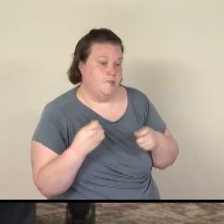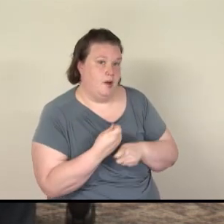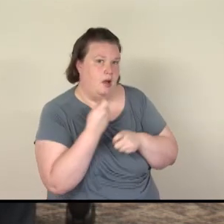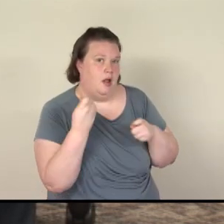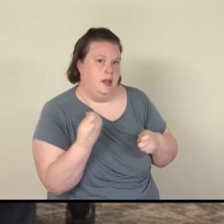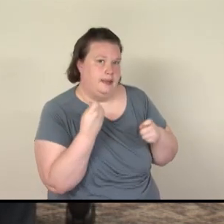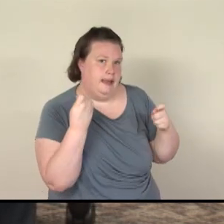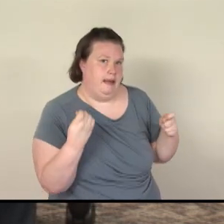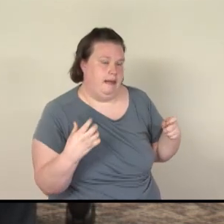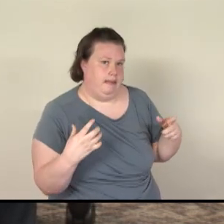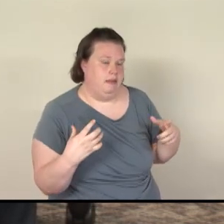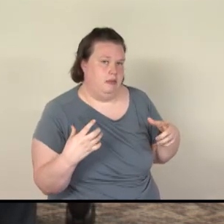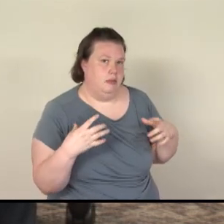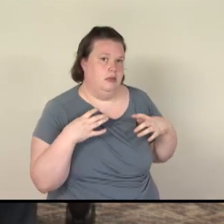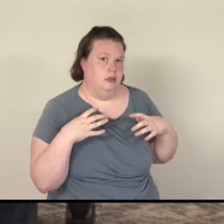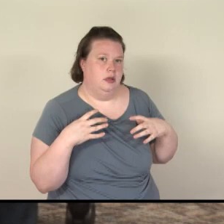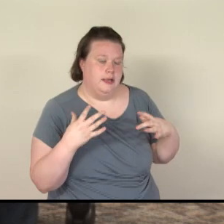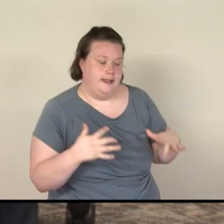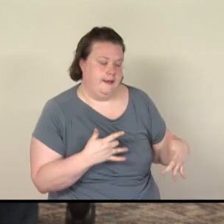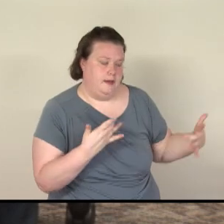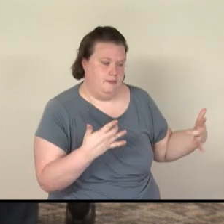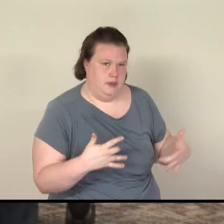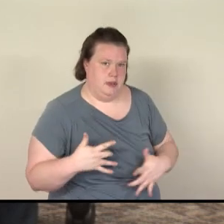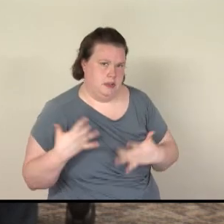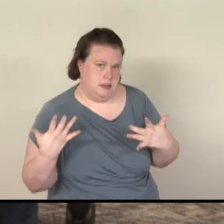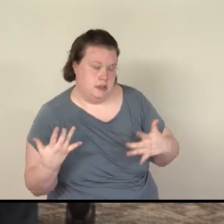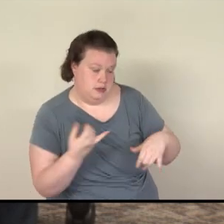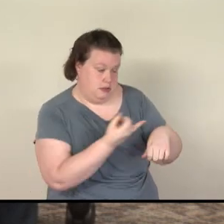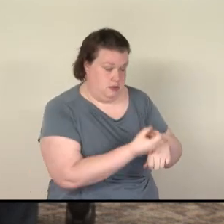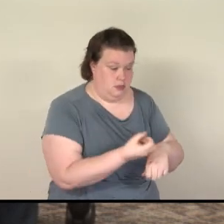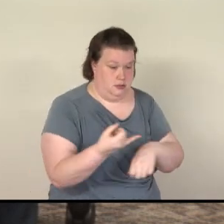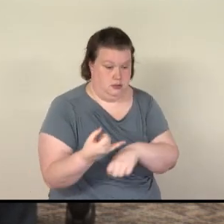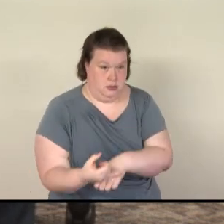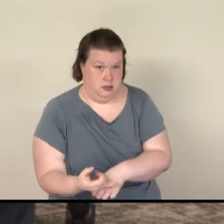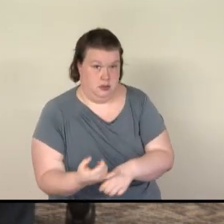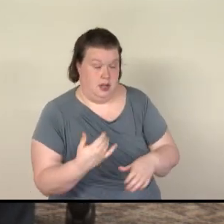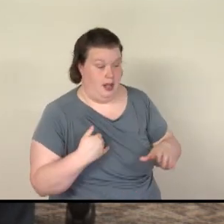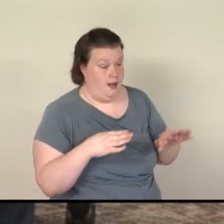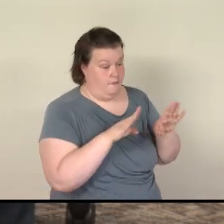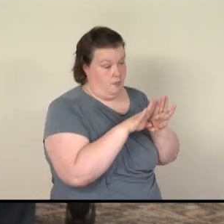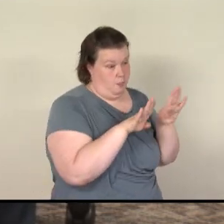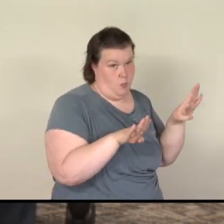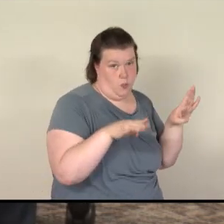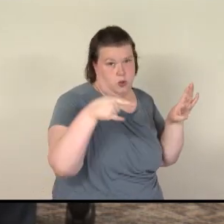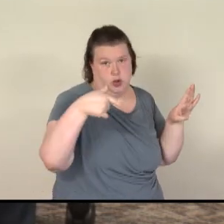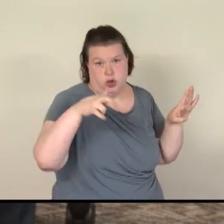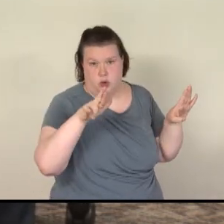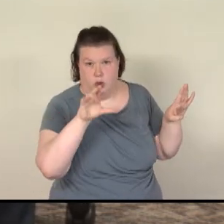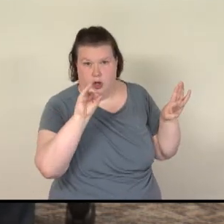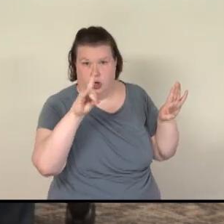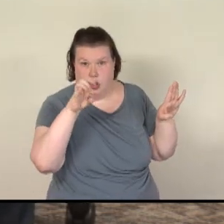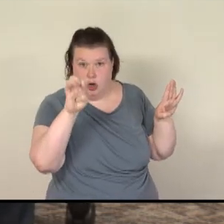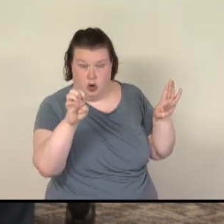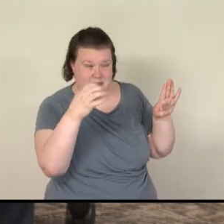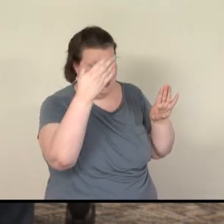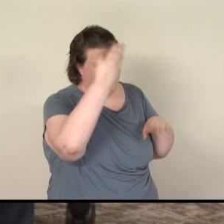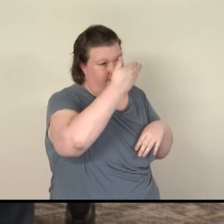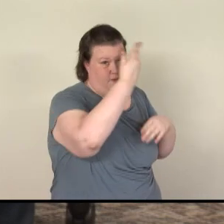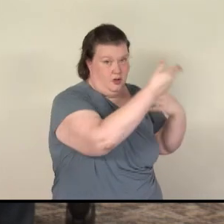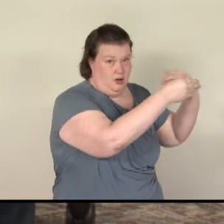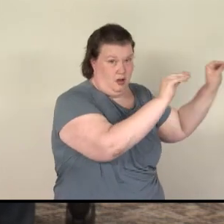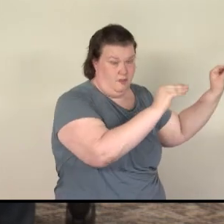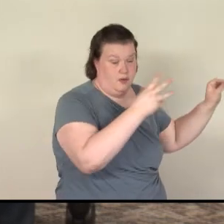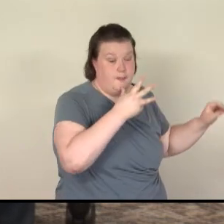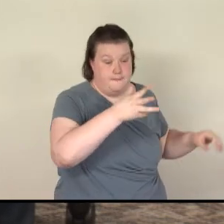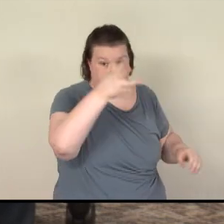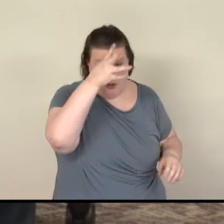for both campuses, and we actually set up at each one of those. We had a board, and then we left QR codes in their front offices where